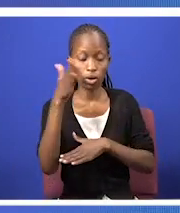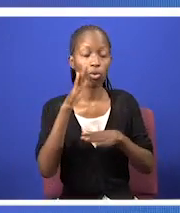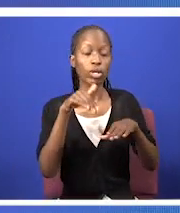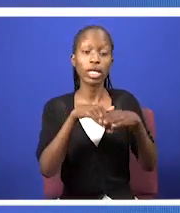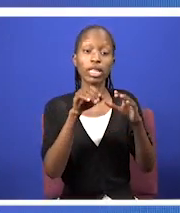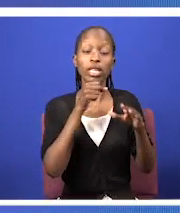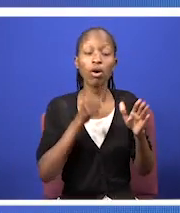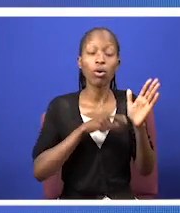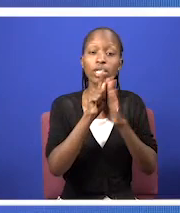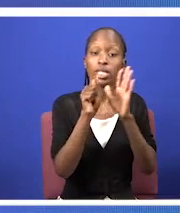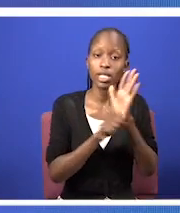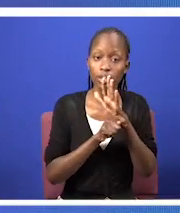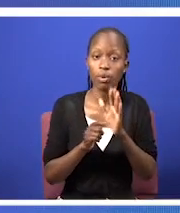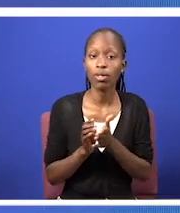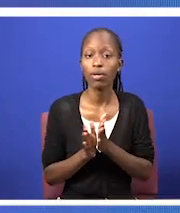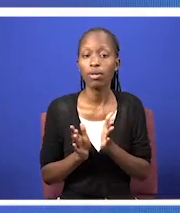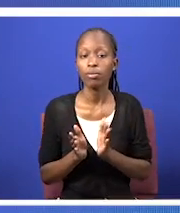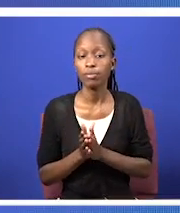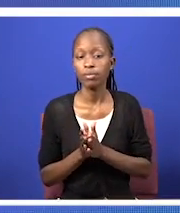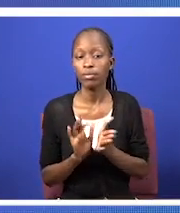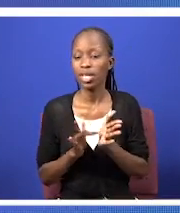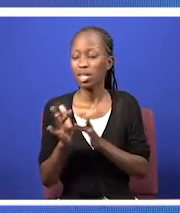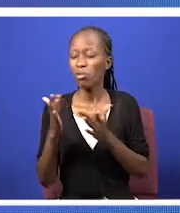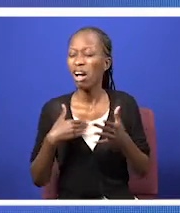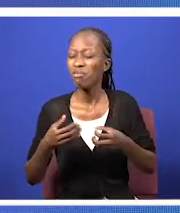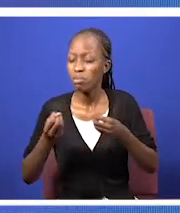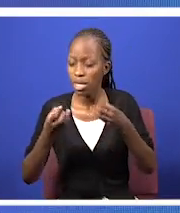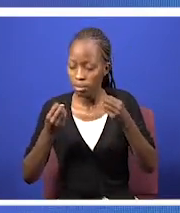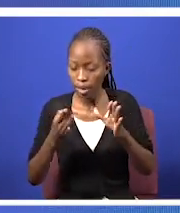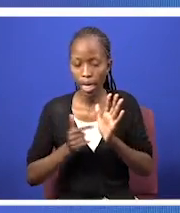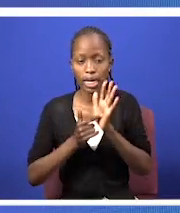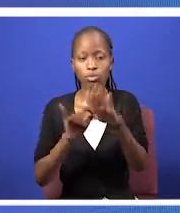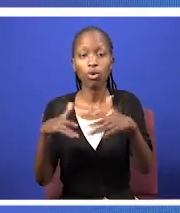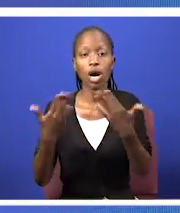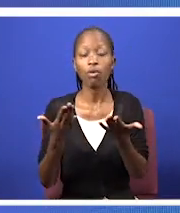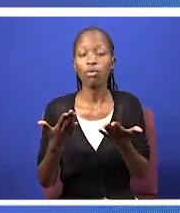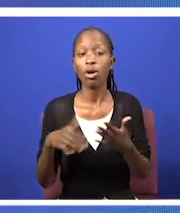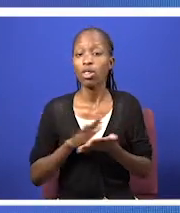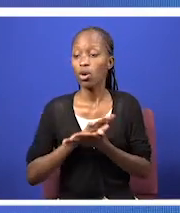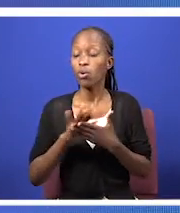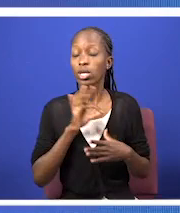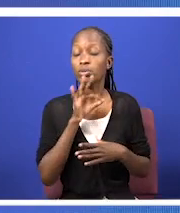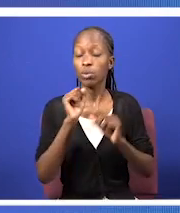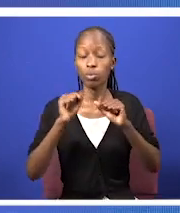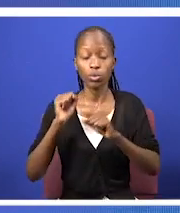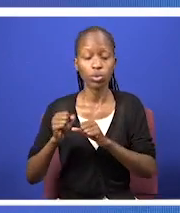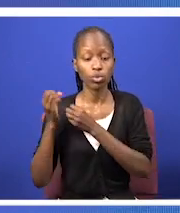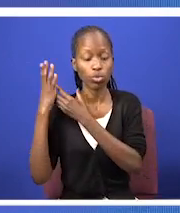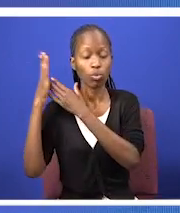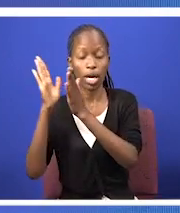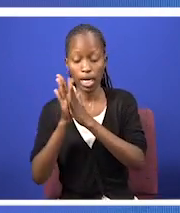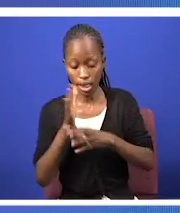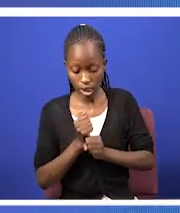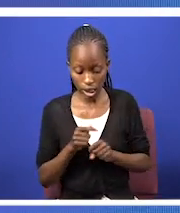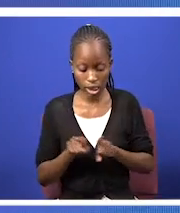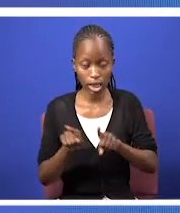and speaking on behalf of God. The Bible is replete with examples of how the Holy Spirit can be obeyed